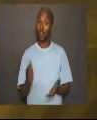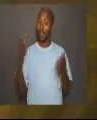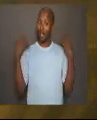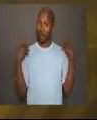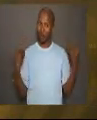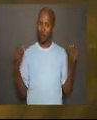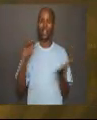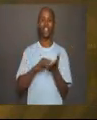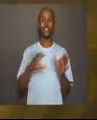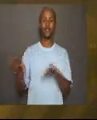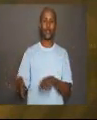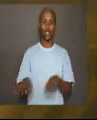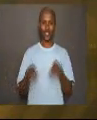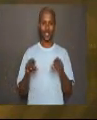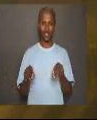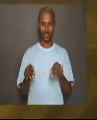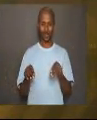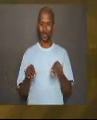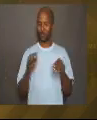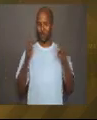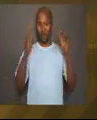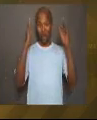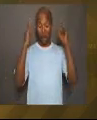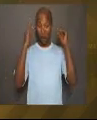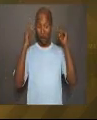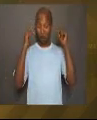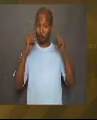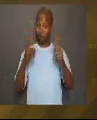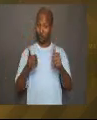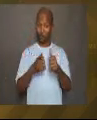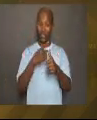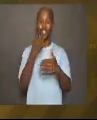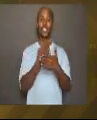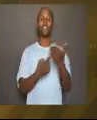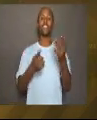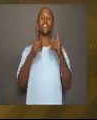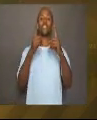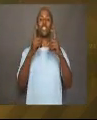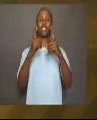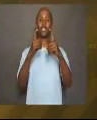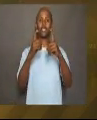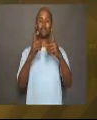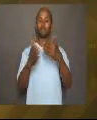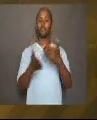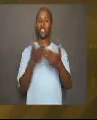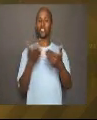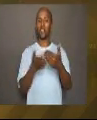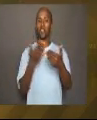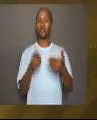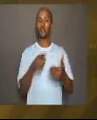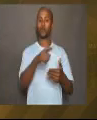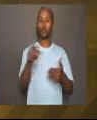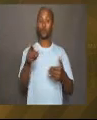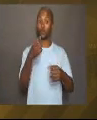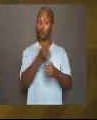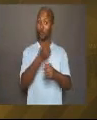Hello again, students. I hope that the first derivative test was easier for you to